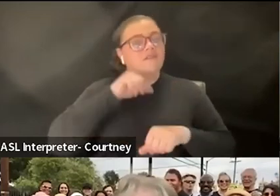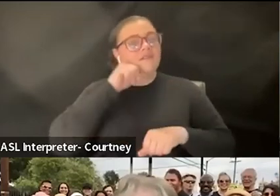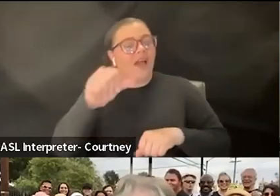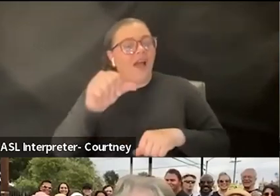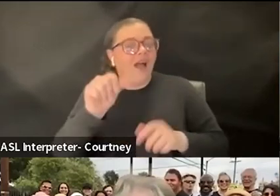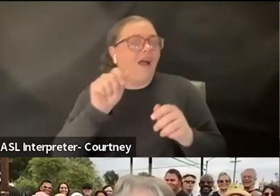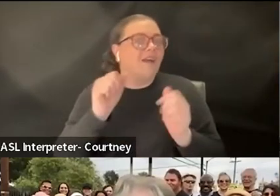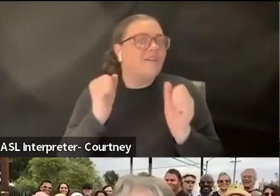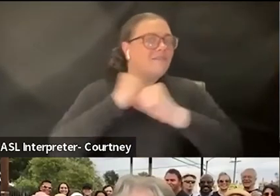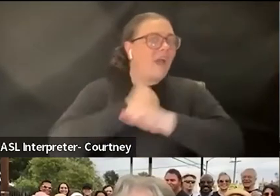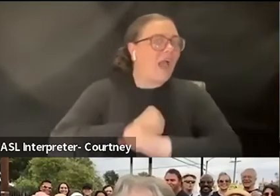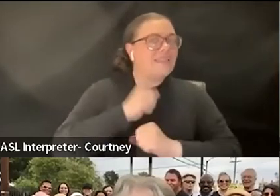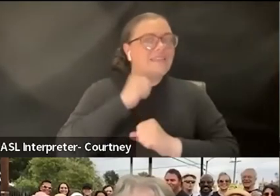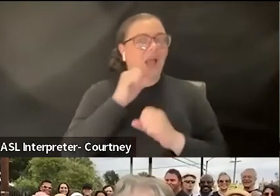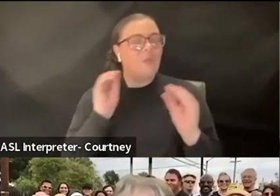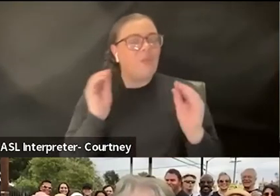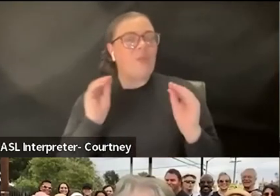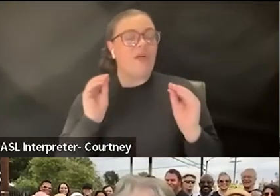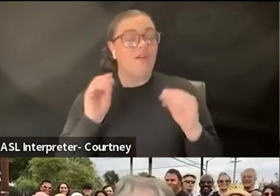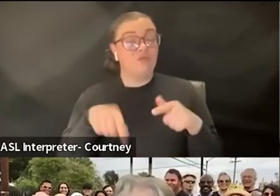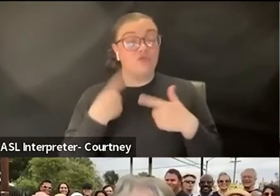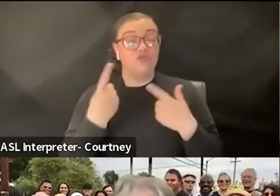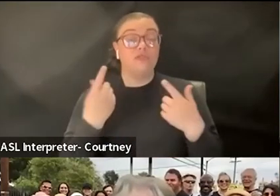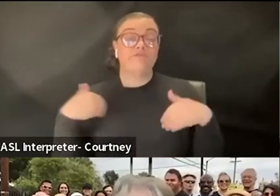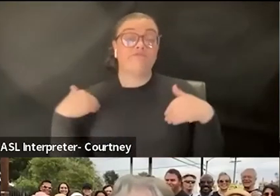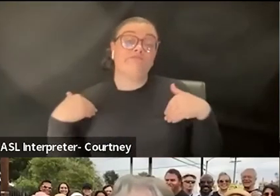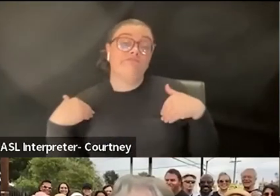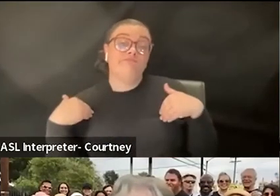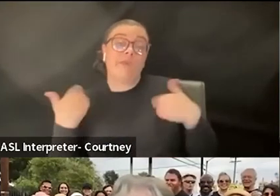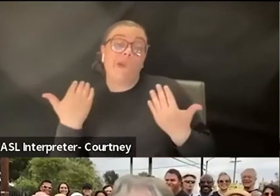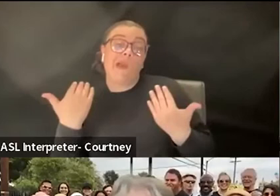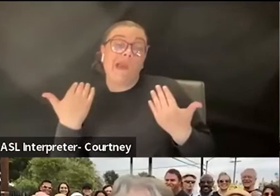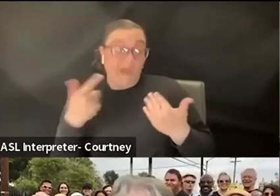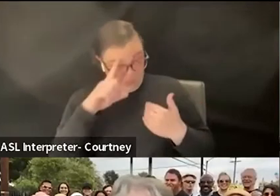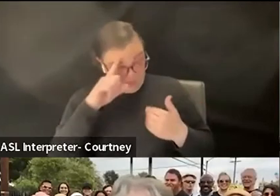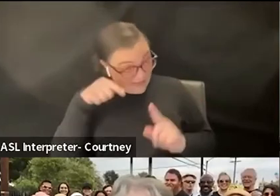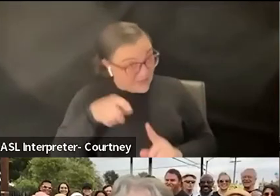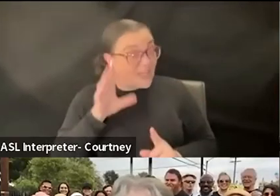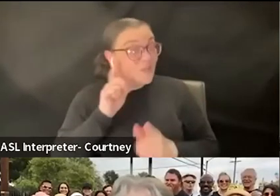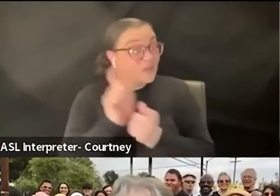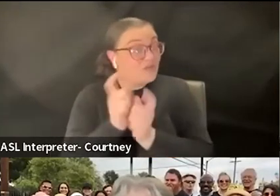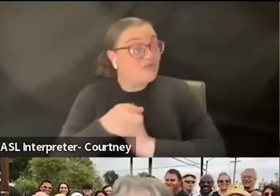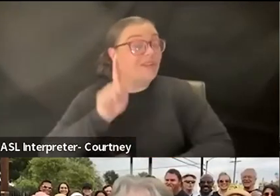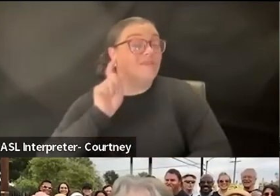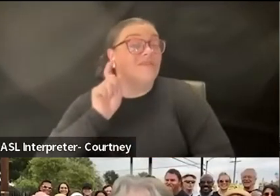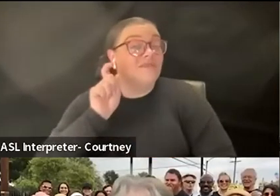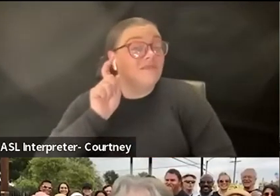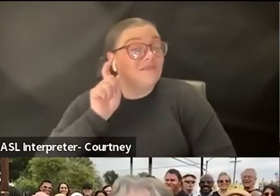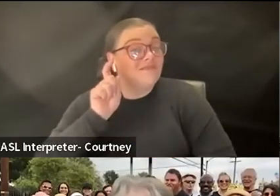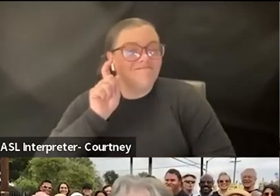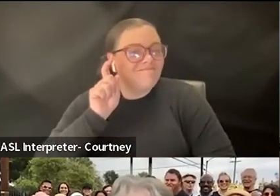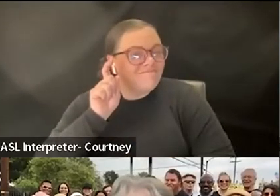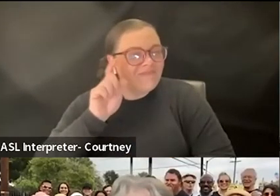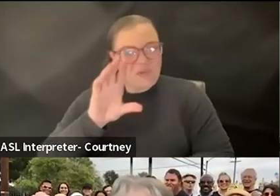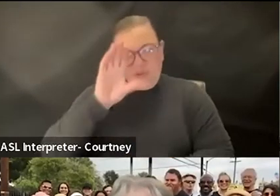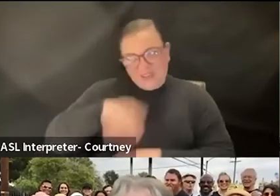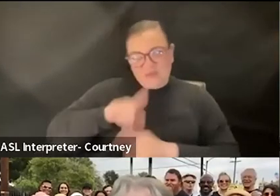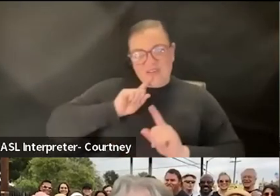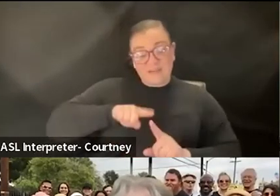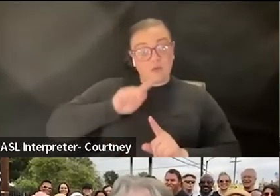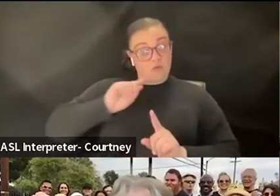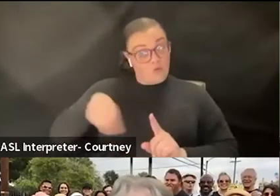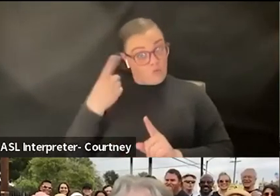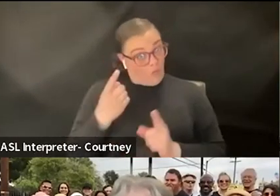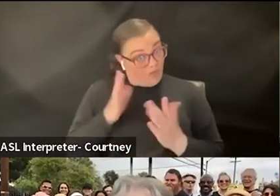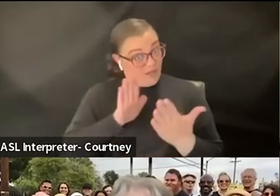know, go down the drain? And we all know the answer. The only way we achieve stuff is by fighting for it. And you